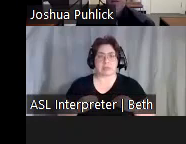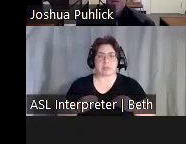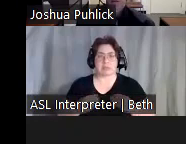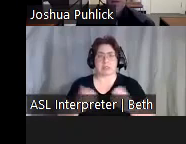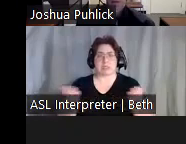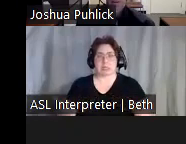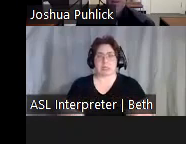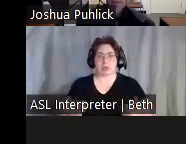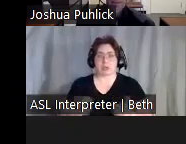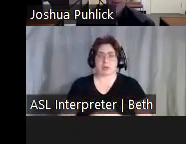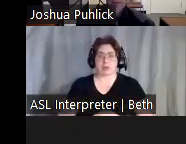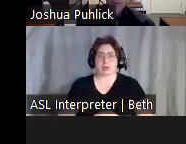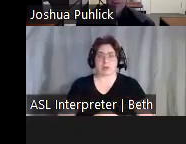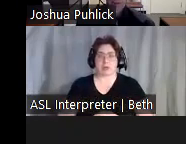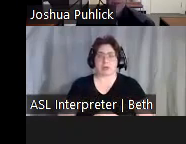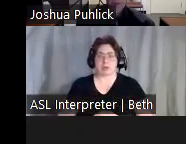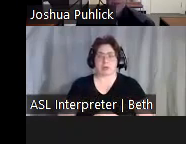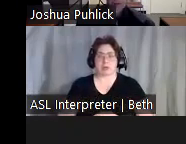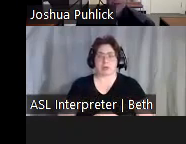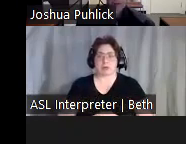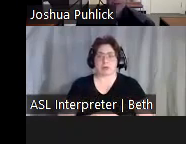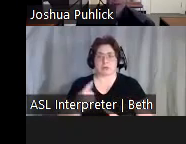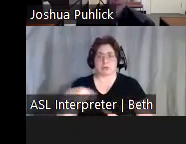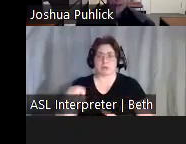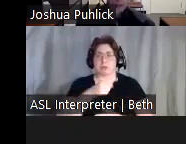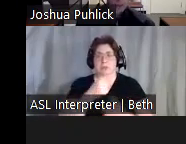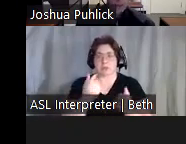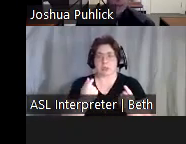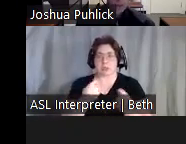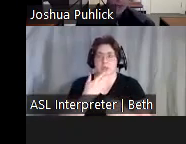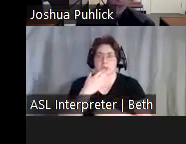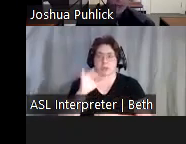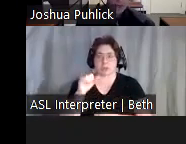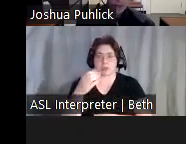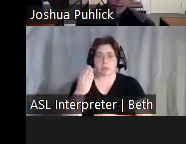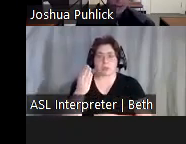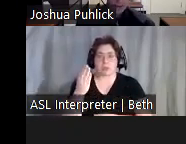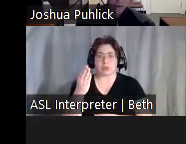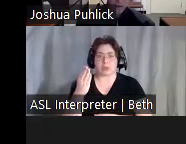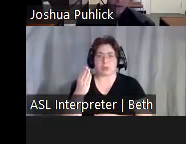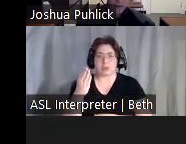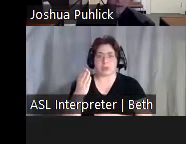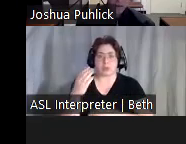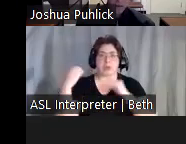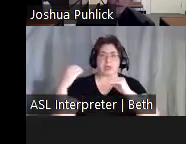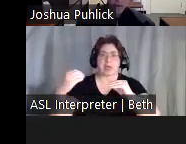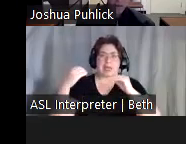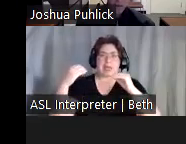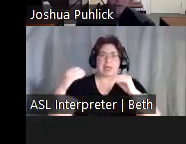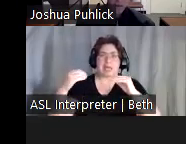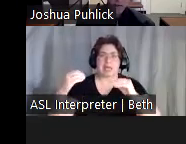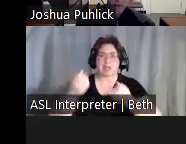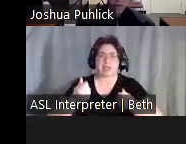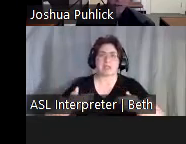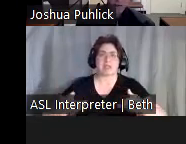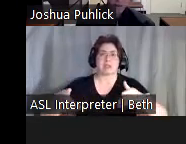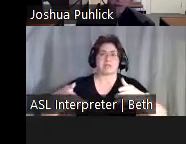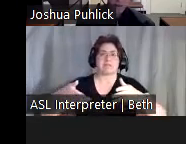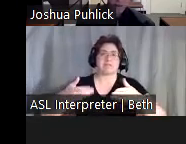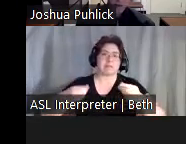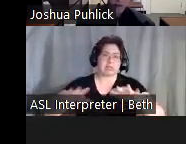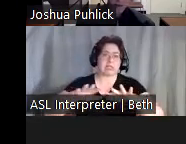and you know, they do a good job of educating landowners who are using prescribed fire.